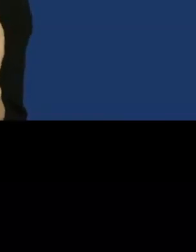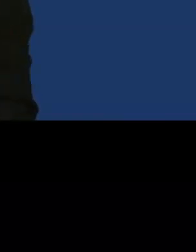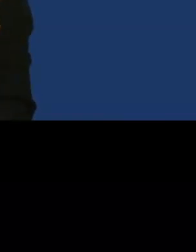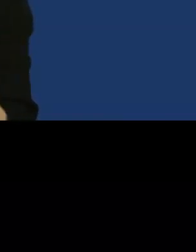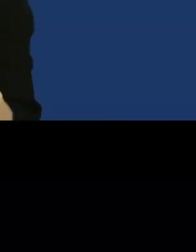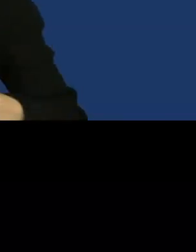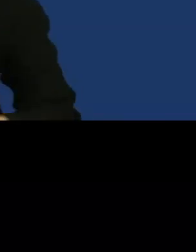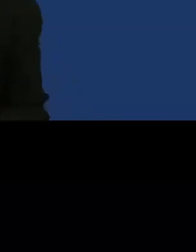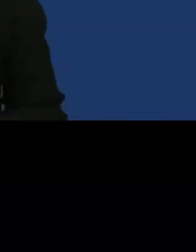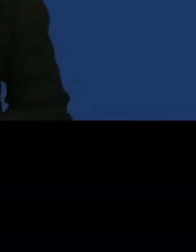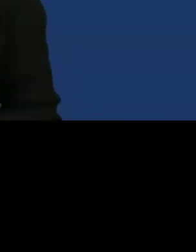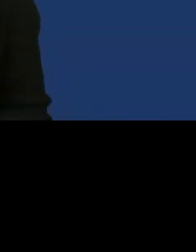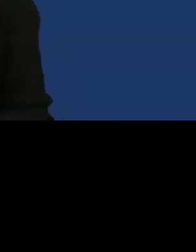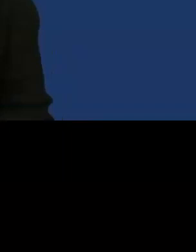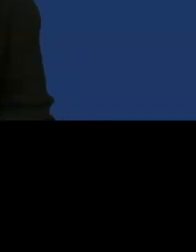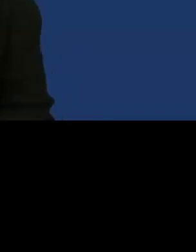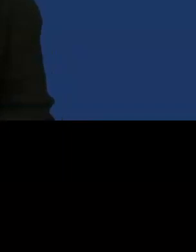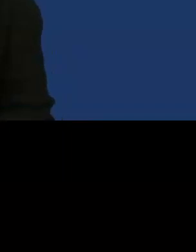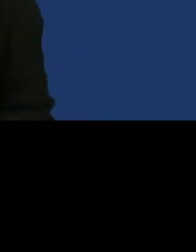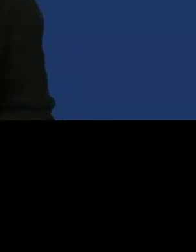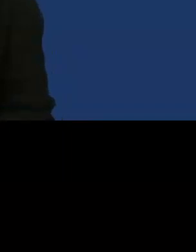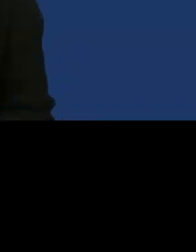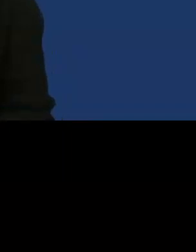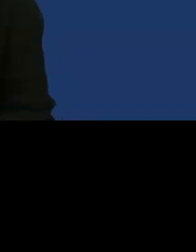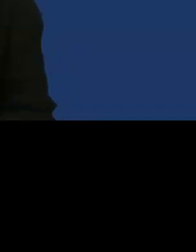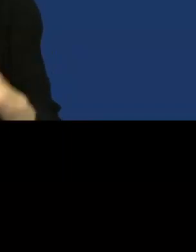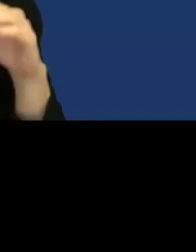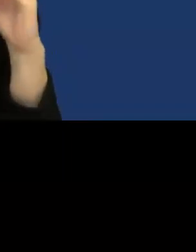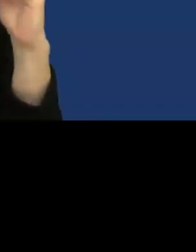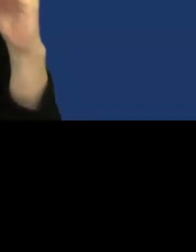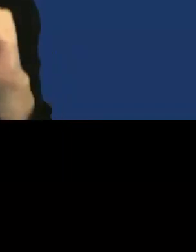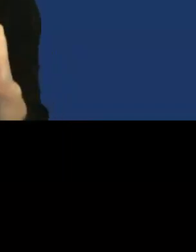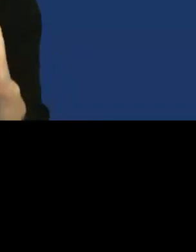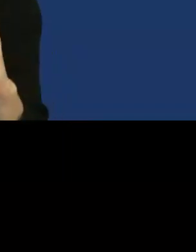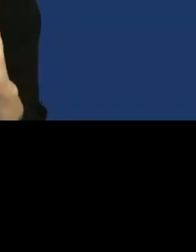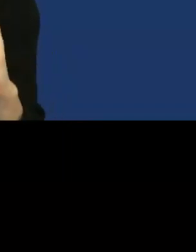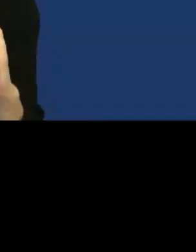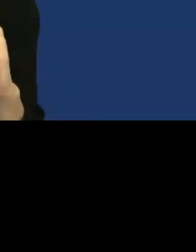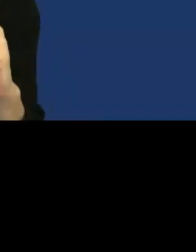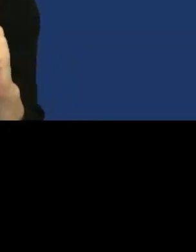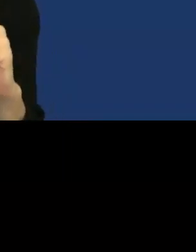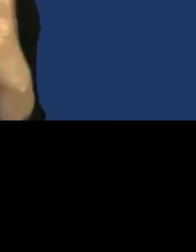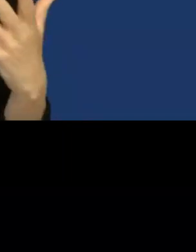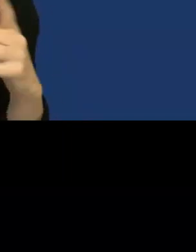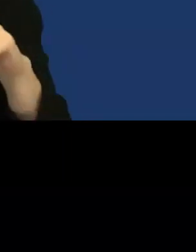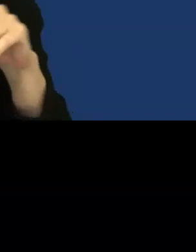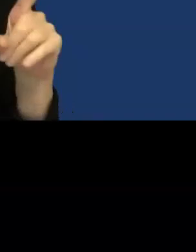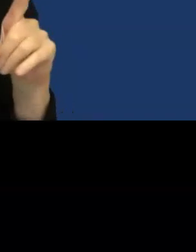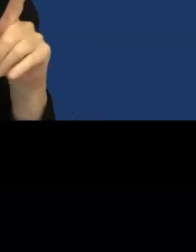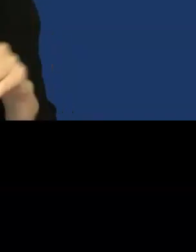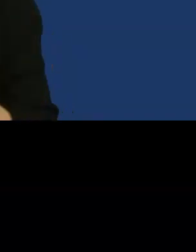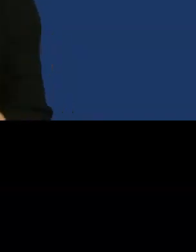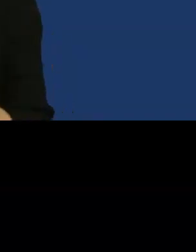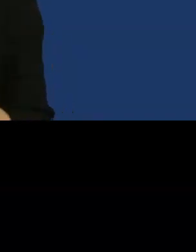There was also a question about whether the results would be different if we use ERM motors or LRA motors. Well,